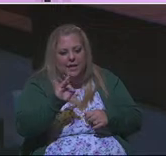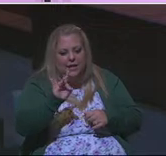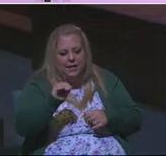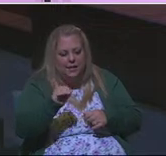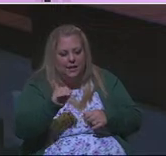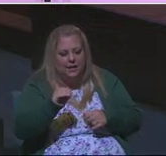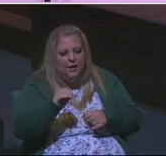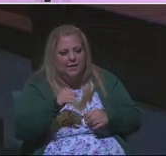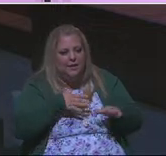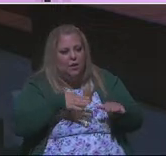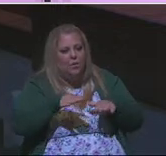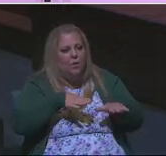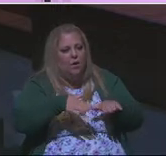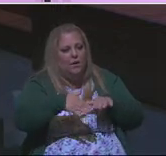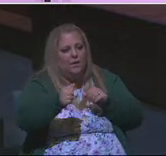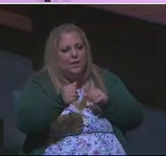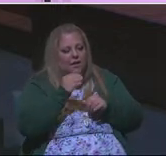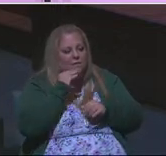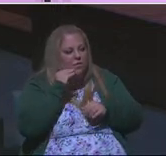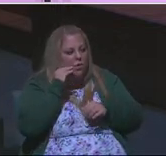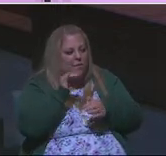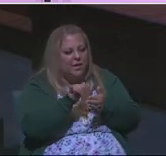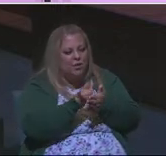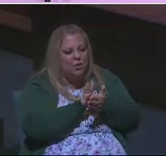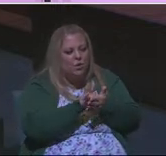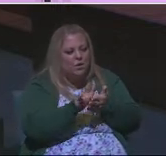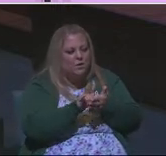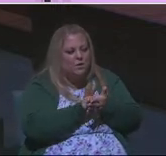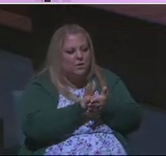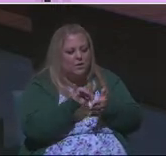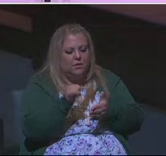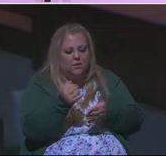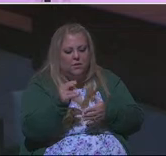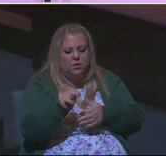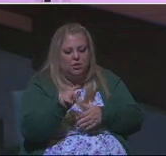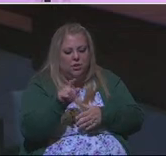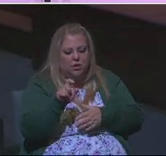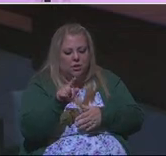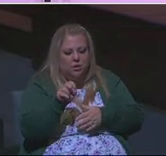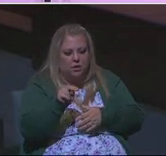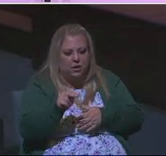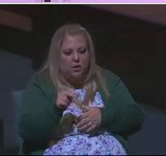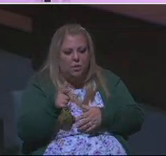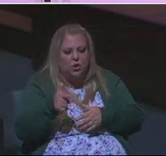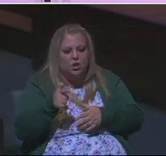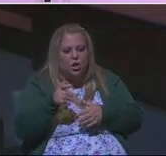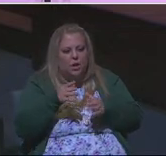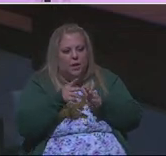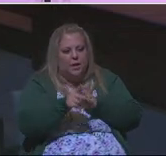as he walked outside of his home in New York City, John Lennon was shot and killed.